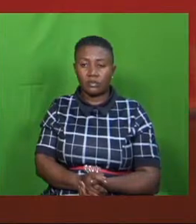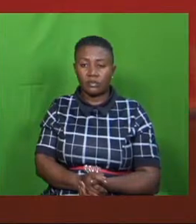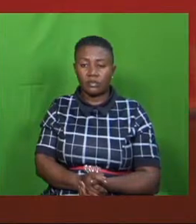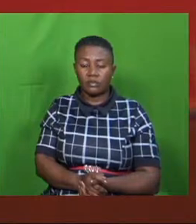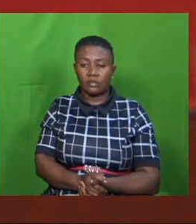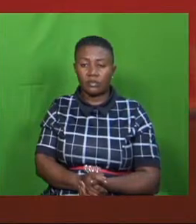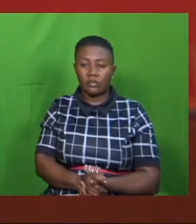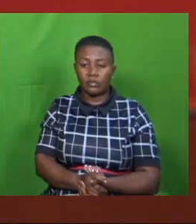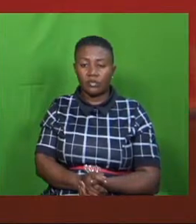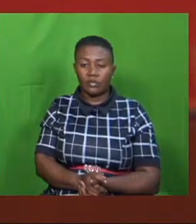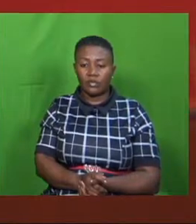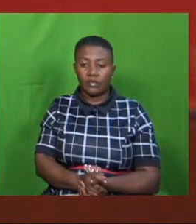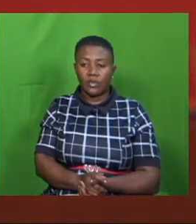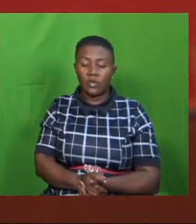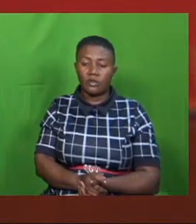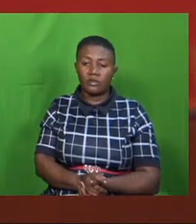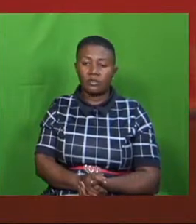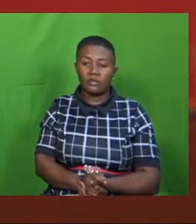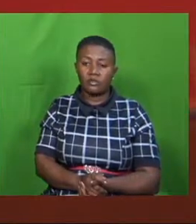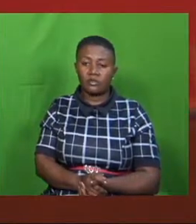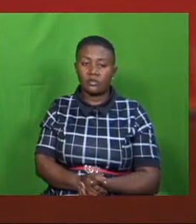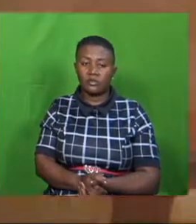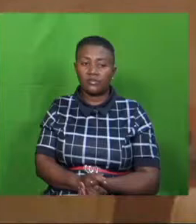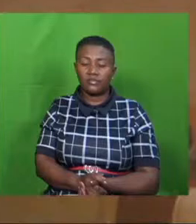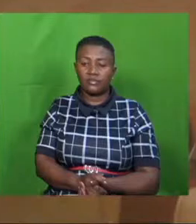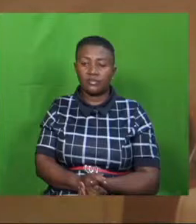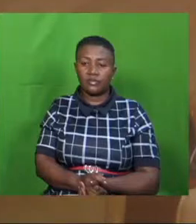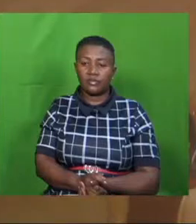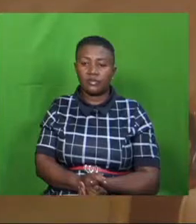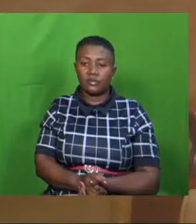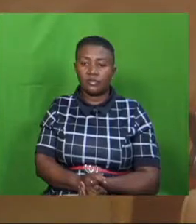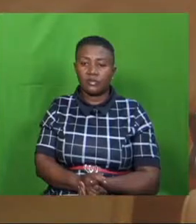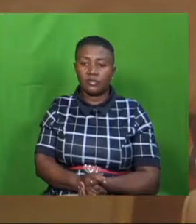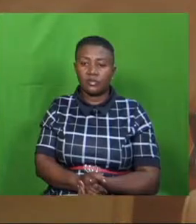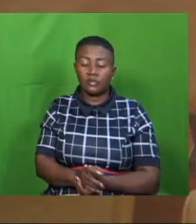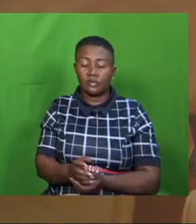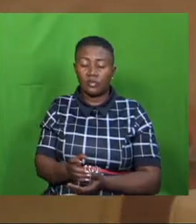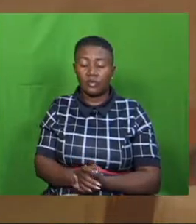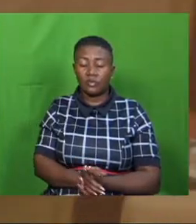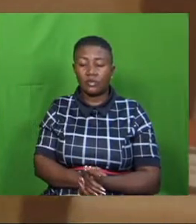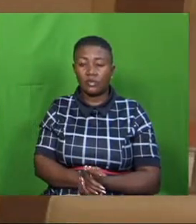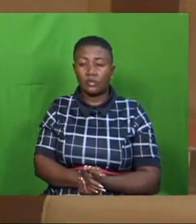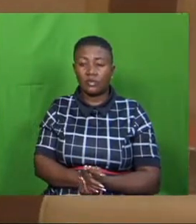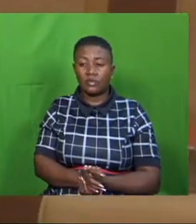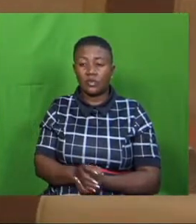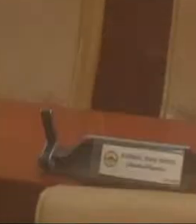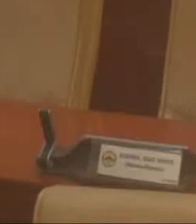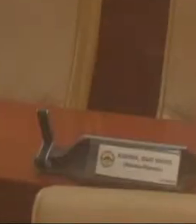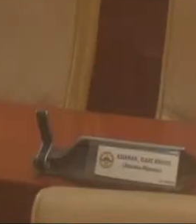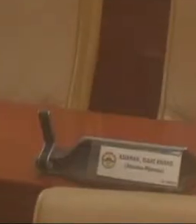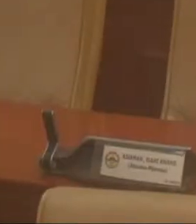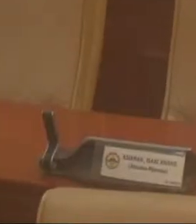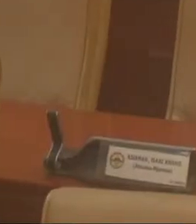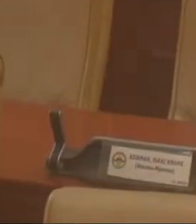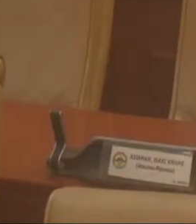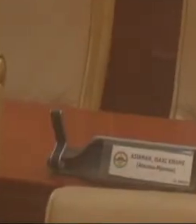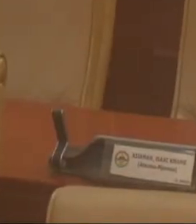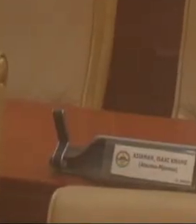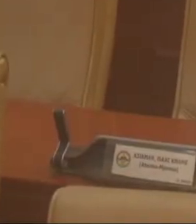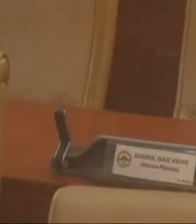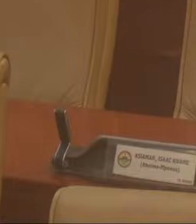Chairman. Yes. Mr. Speaker, it's just to seek your guidance. Will it be sufficient to just